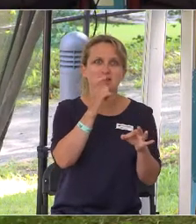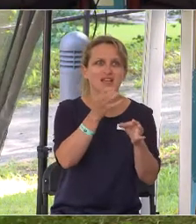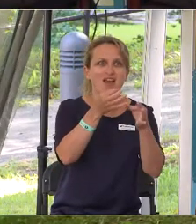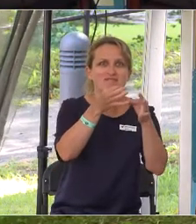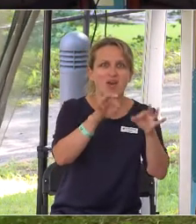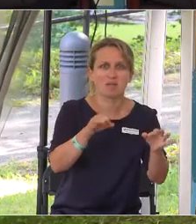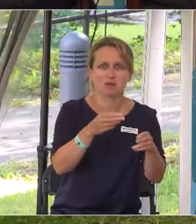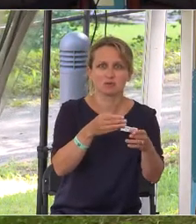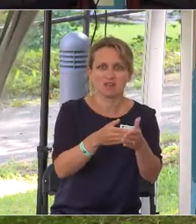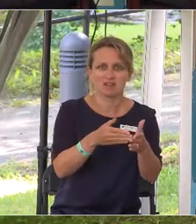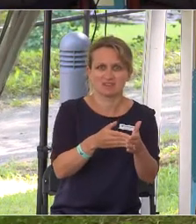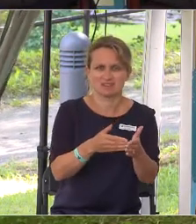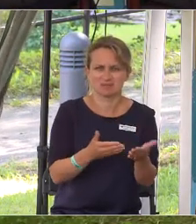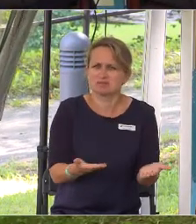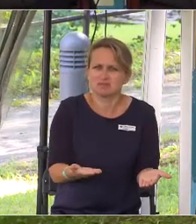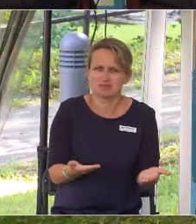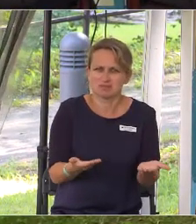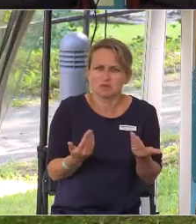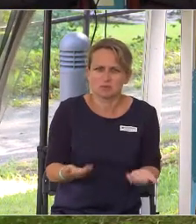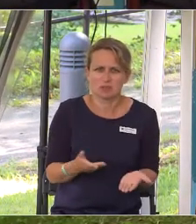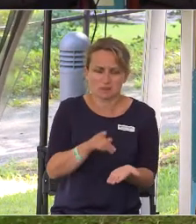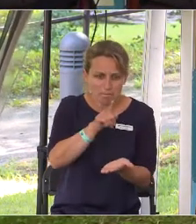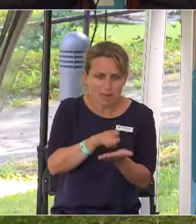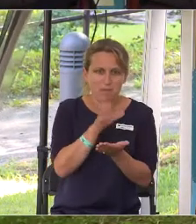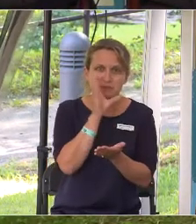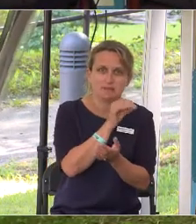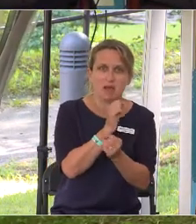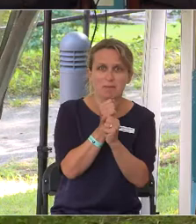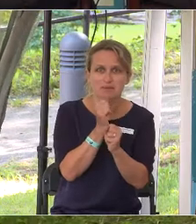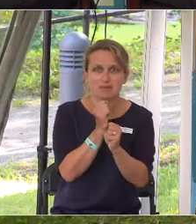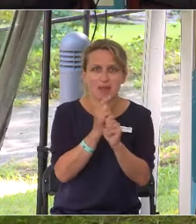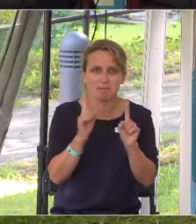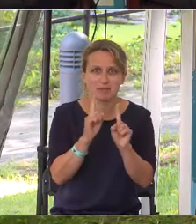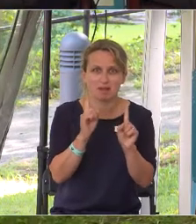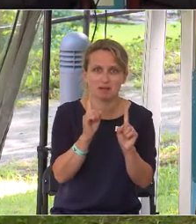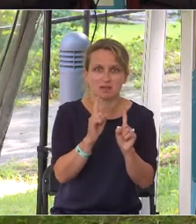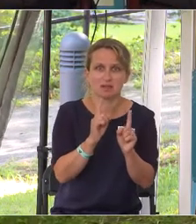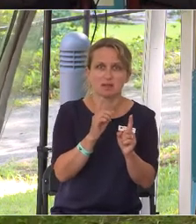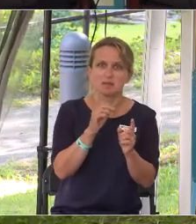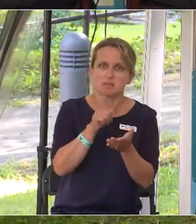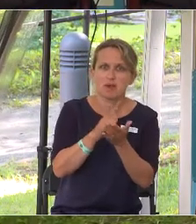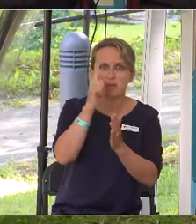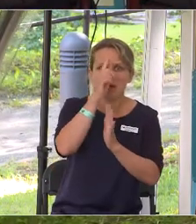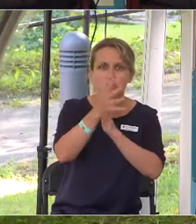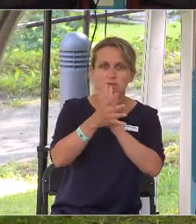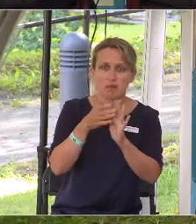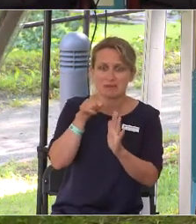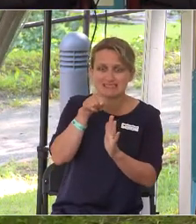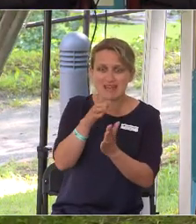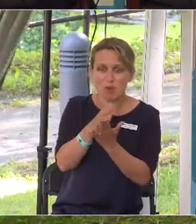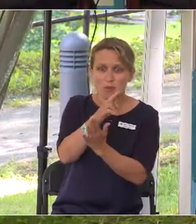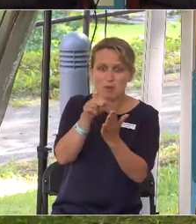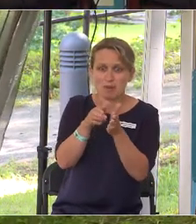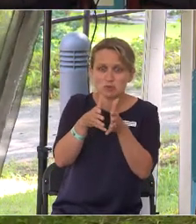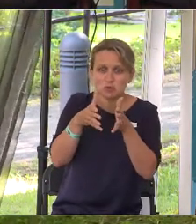to do something. We should first of all make it right. I mean, this is a real problem that is affecting democracy already so